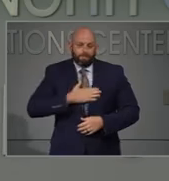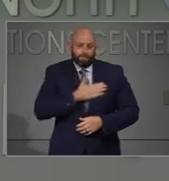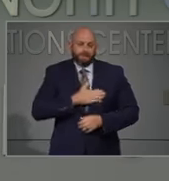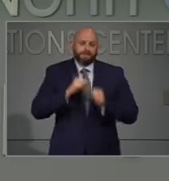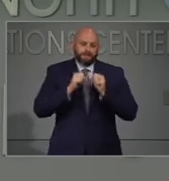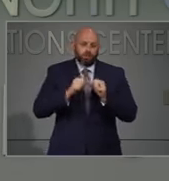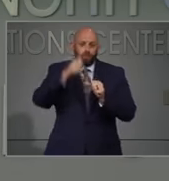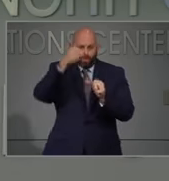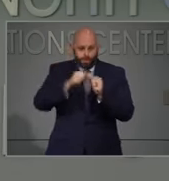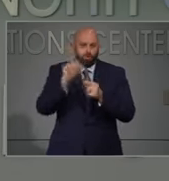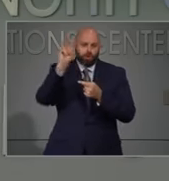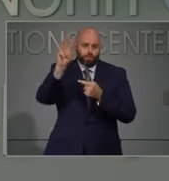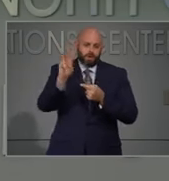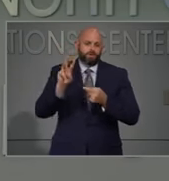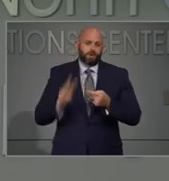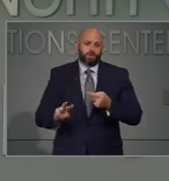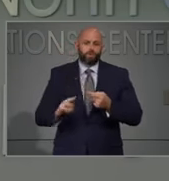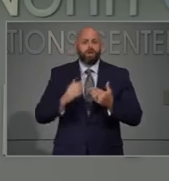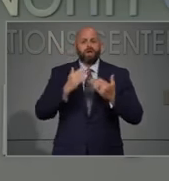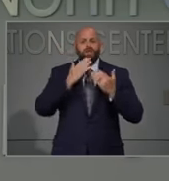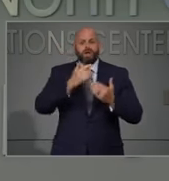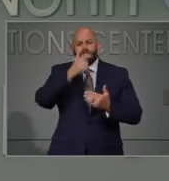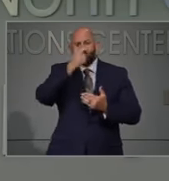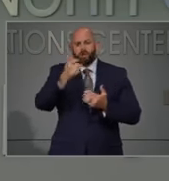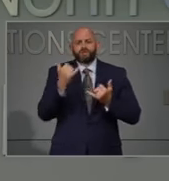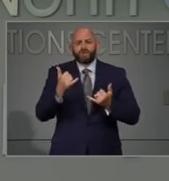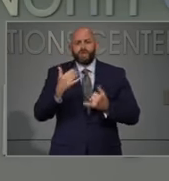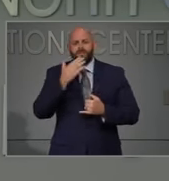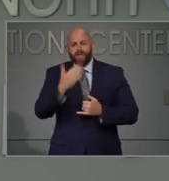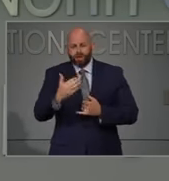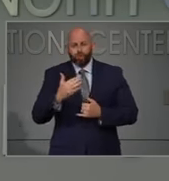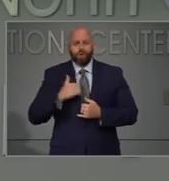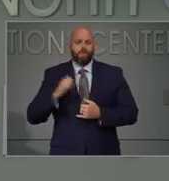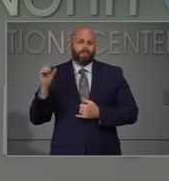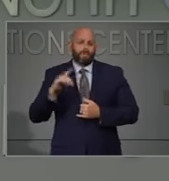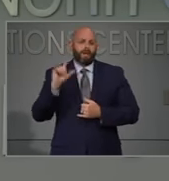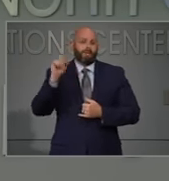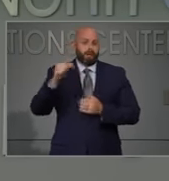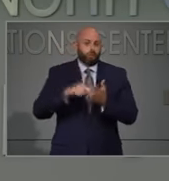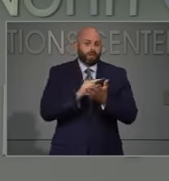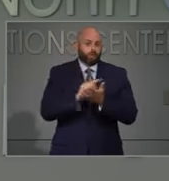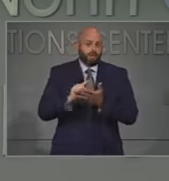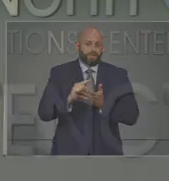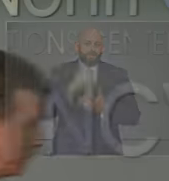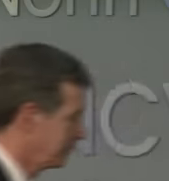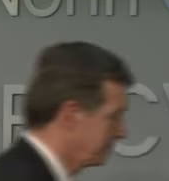Thank you all for being with us today, and I will be back later on this week.